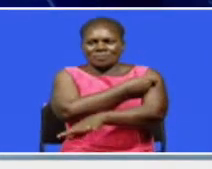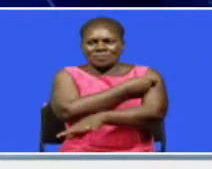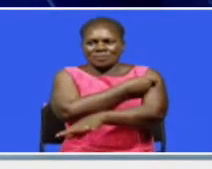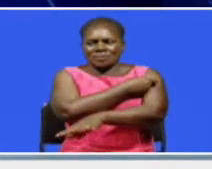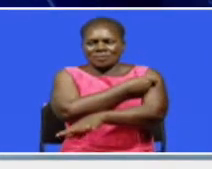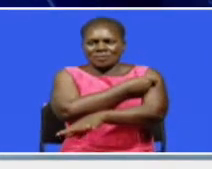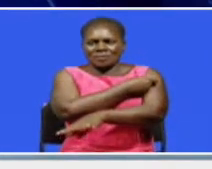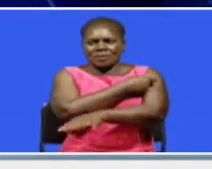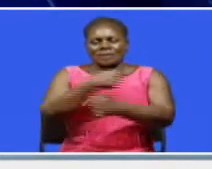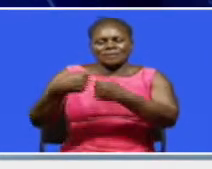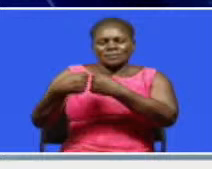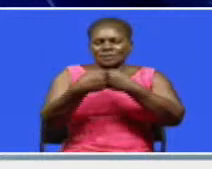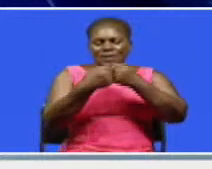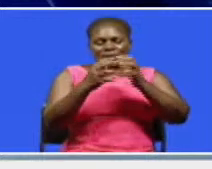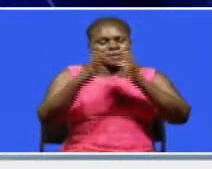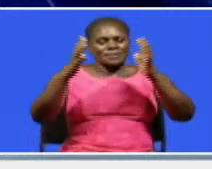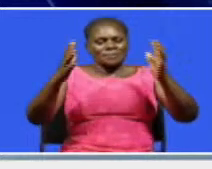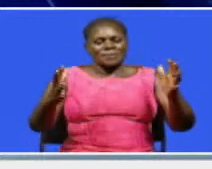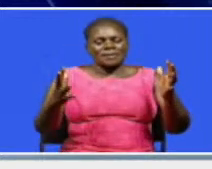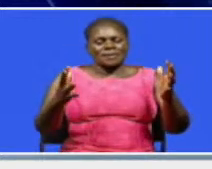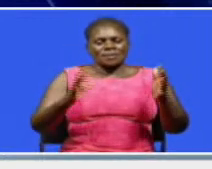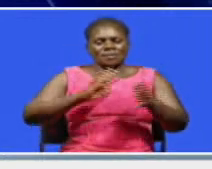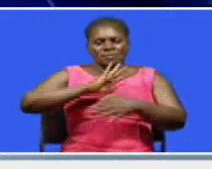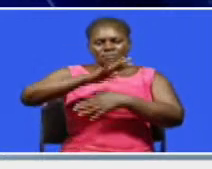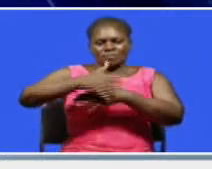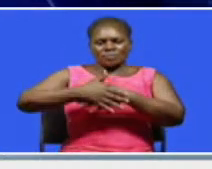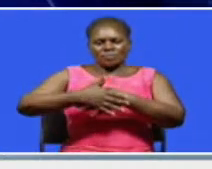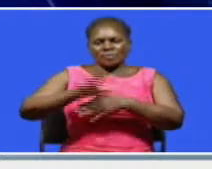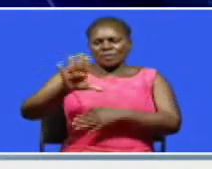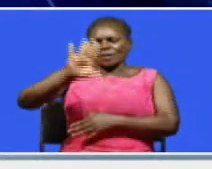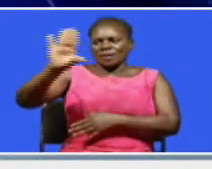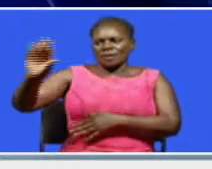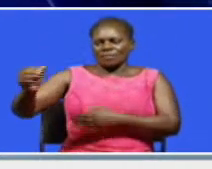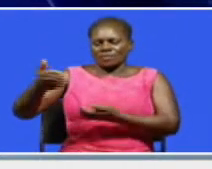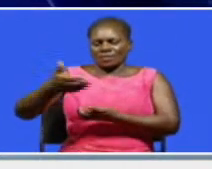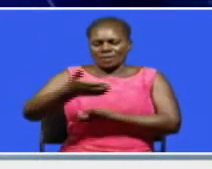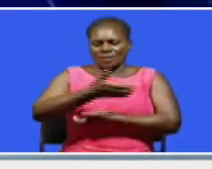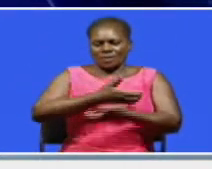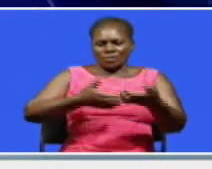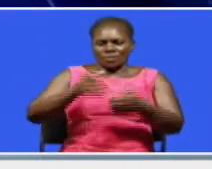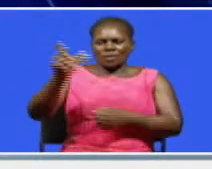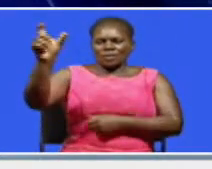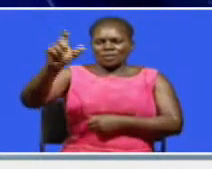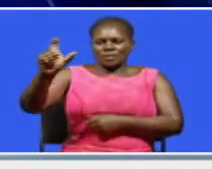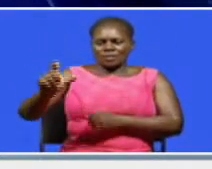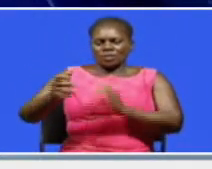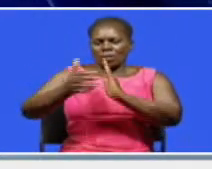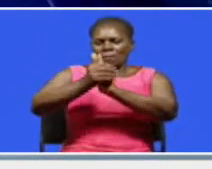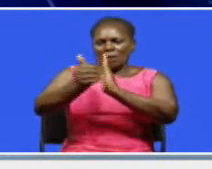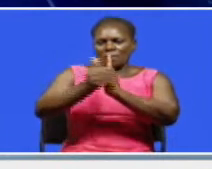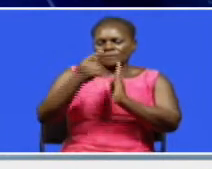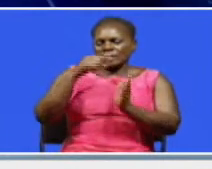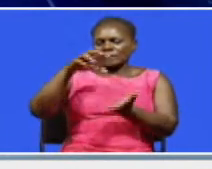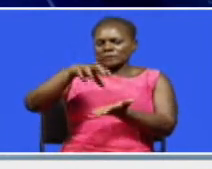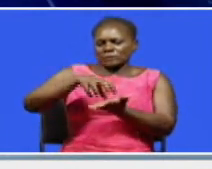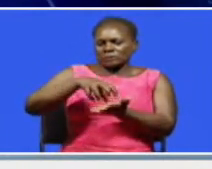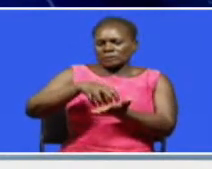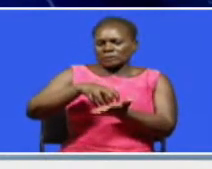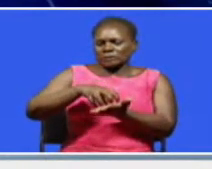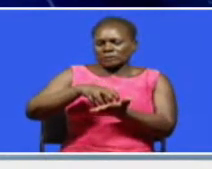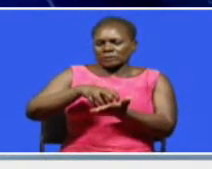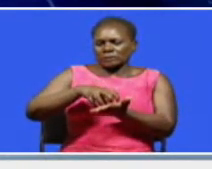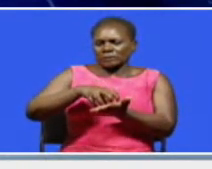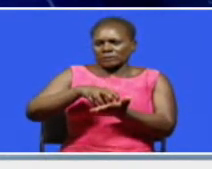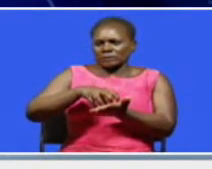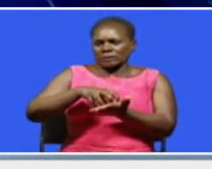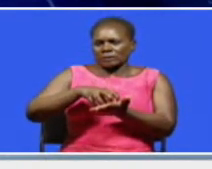still pose the greatest challenge to the recovery of African economies, according to regional trade experts. The situation is